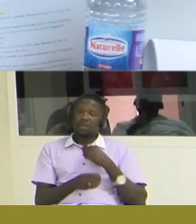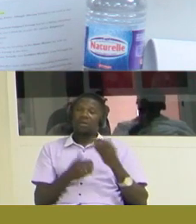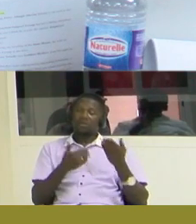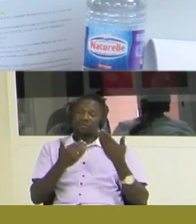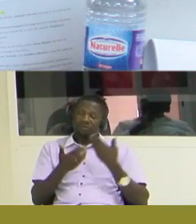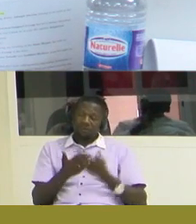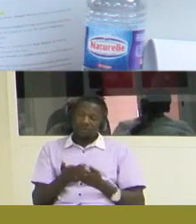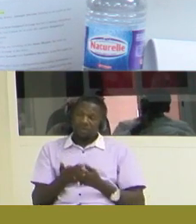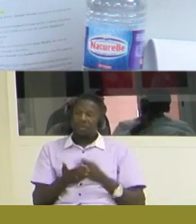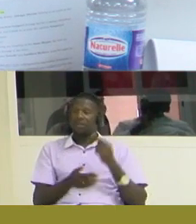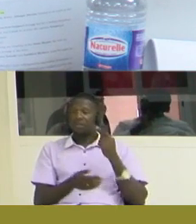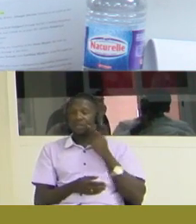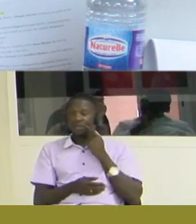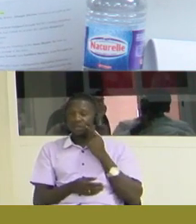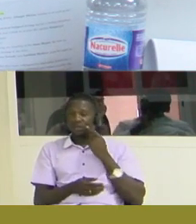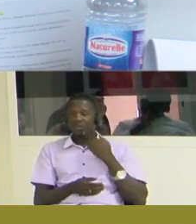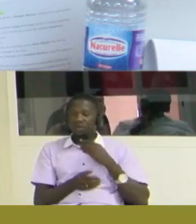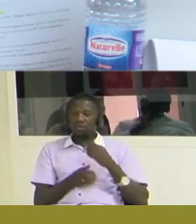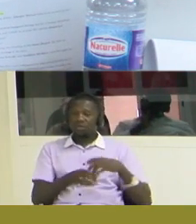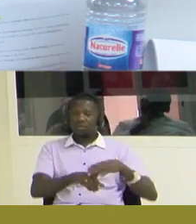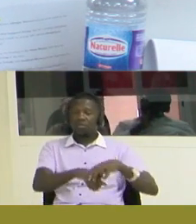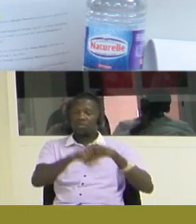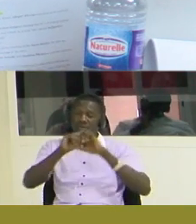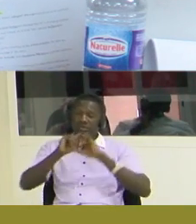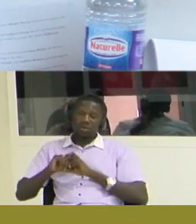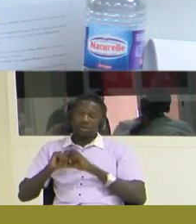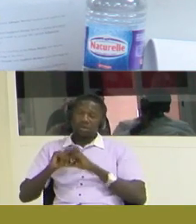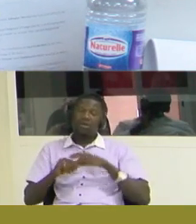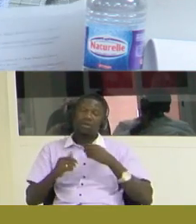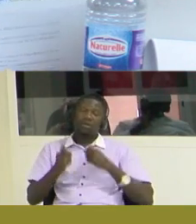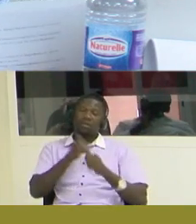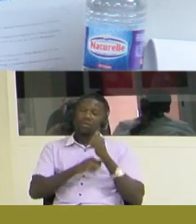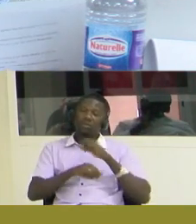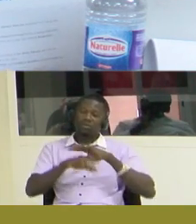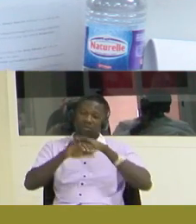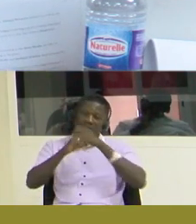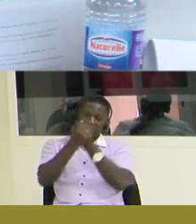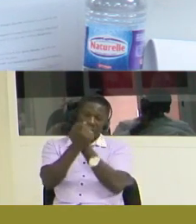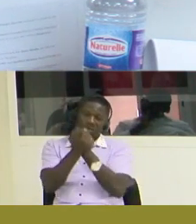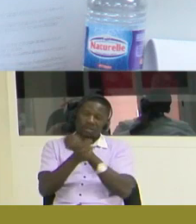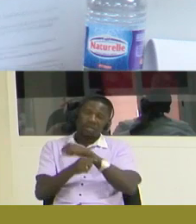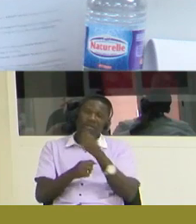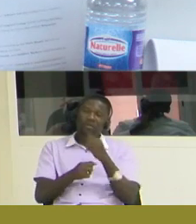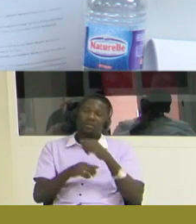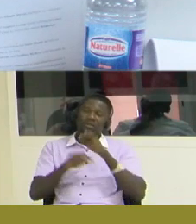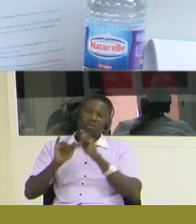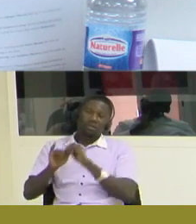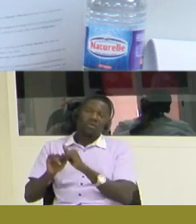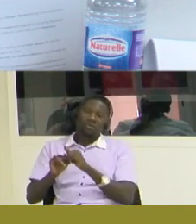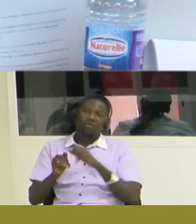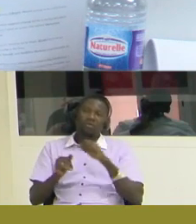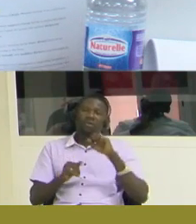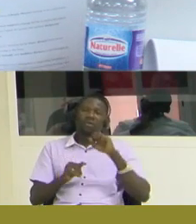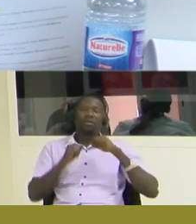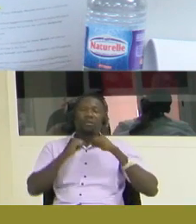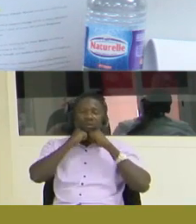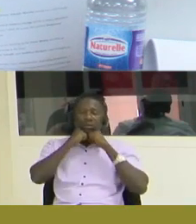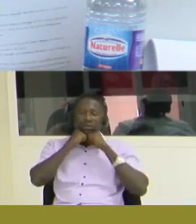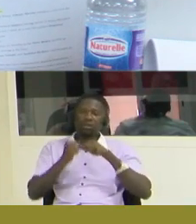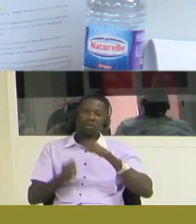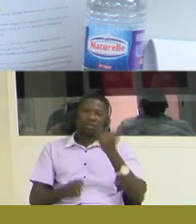we are brought back as a result of the arrest and detention of sannyasa Valley and Sahadeva Hydra at